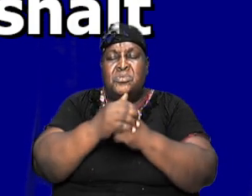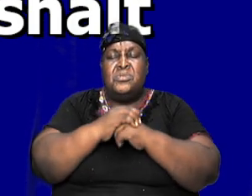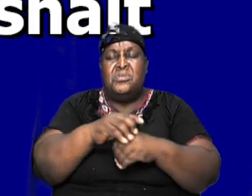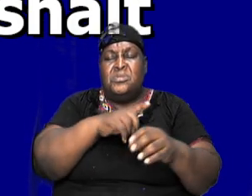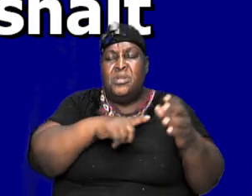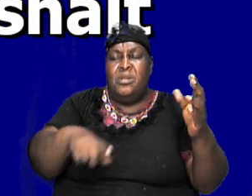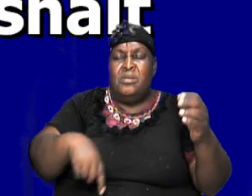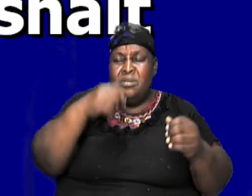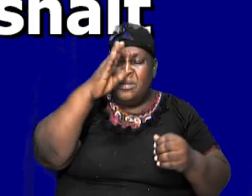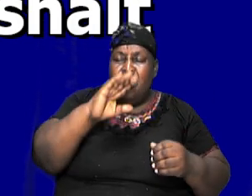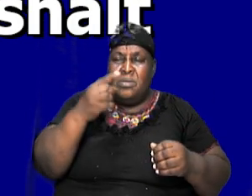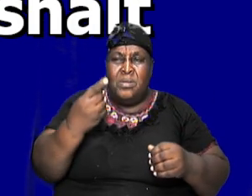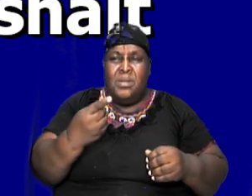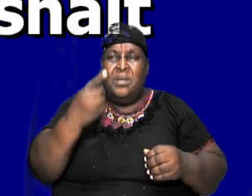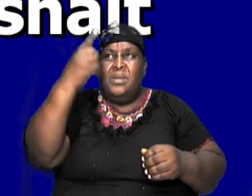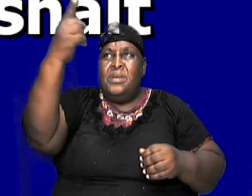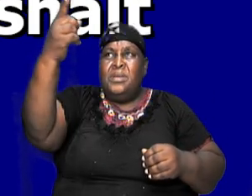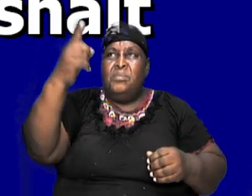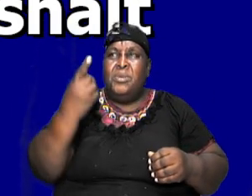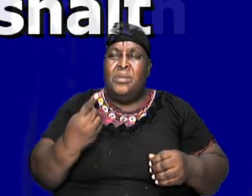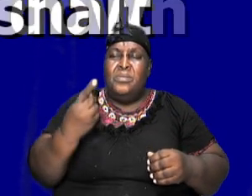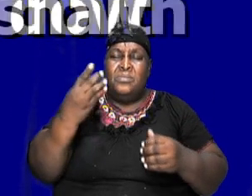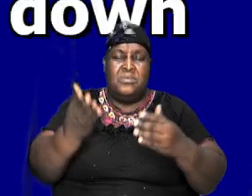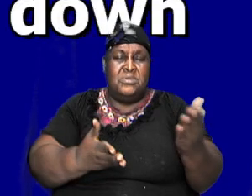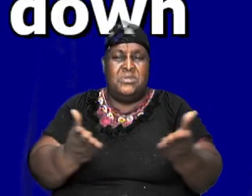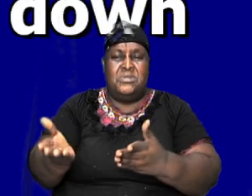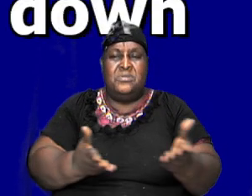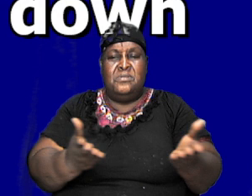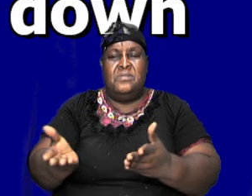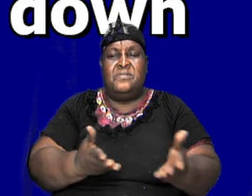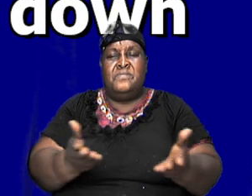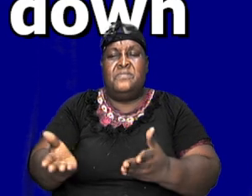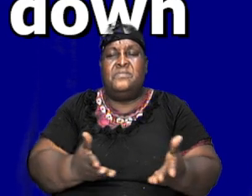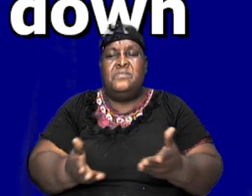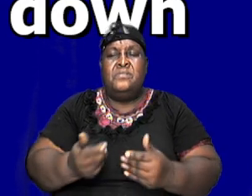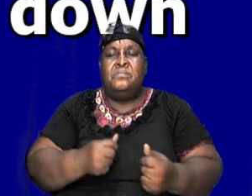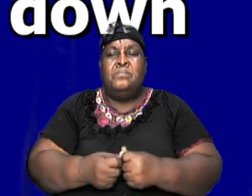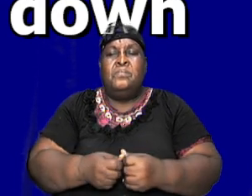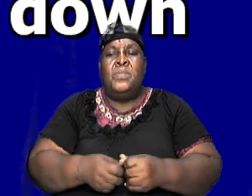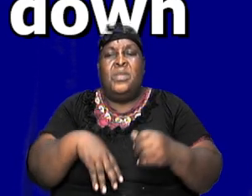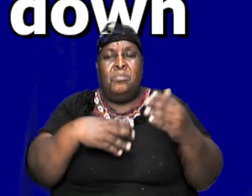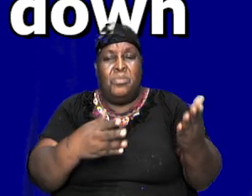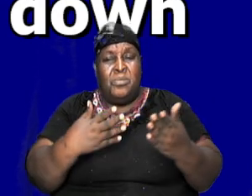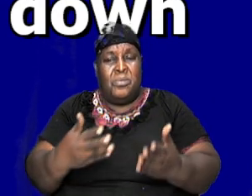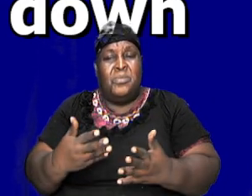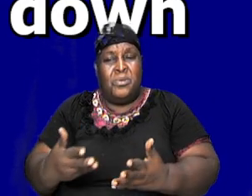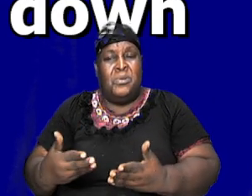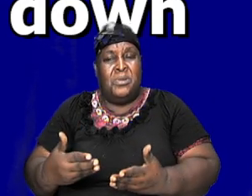God, and him alone shalt thou serve." And he brought him to